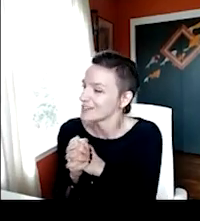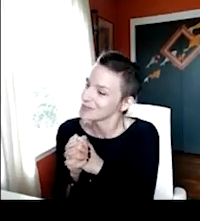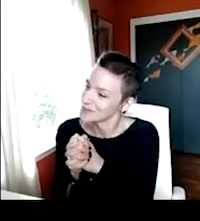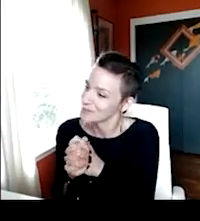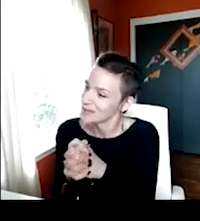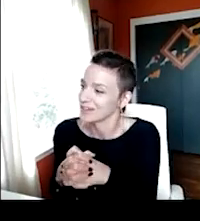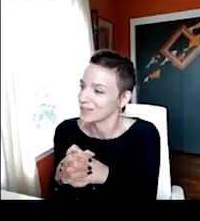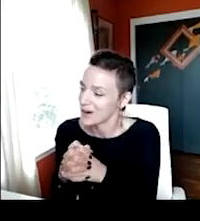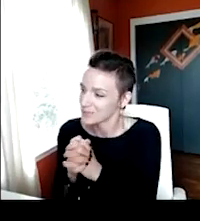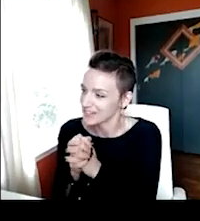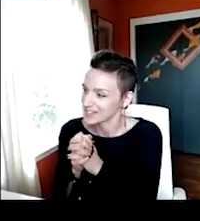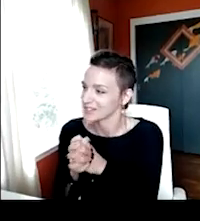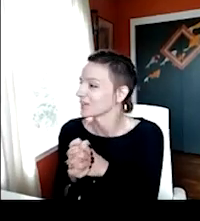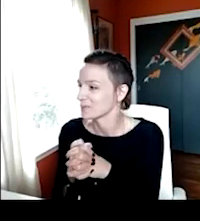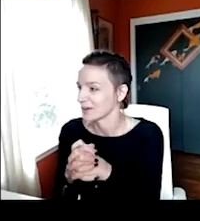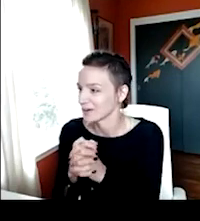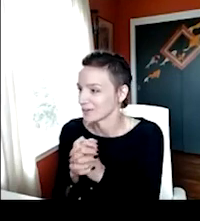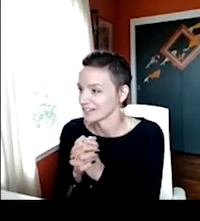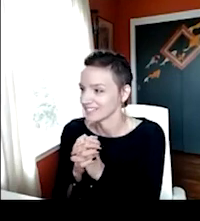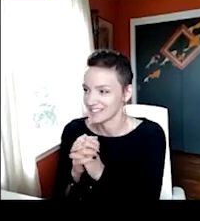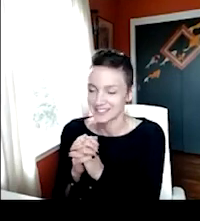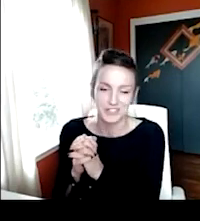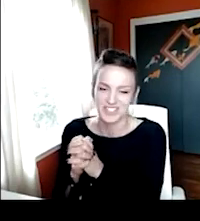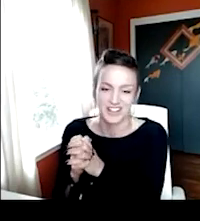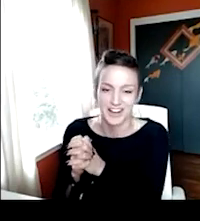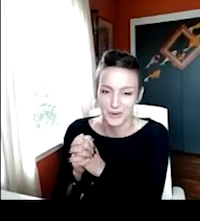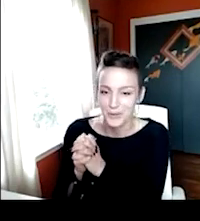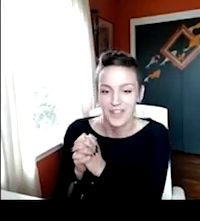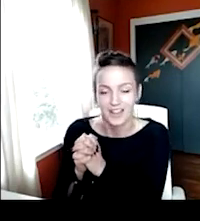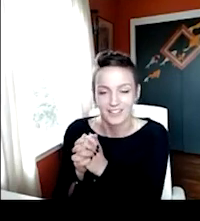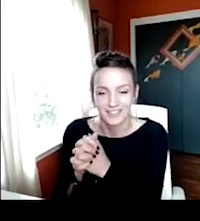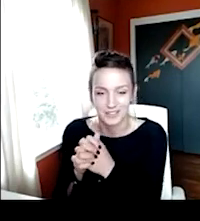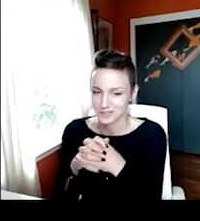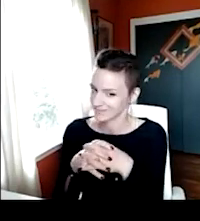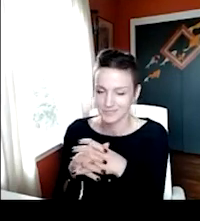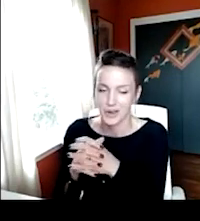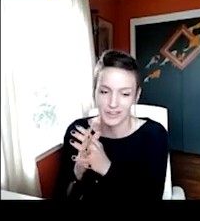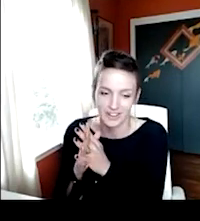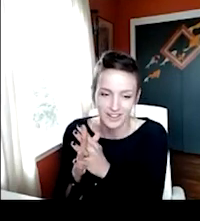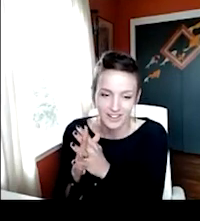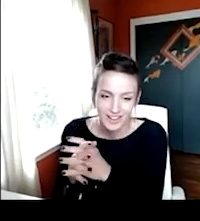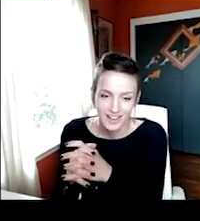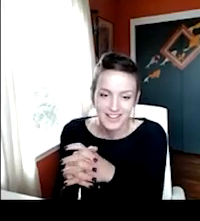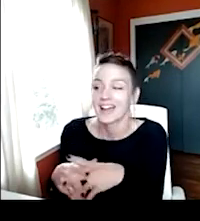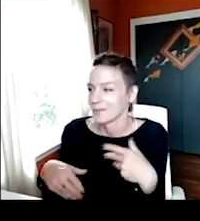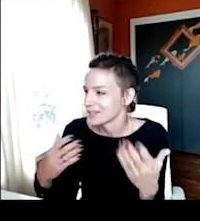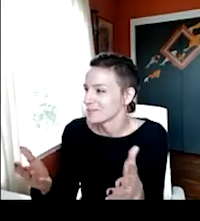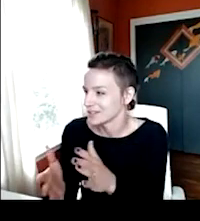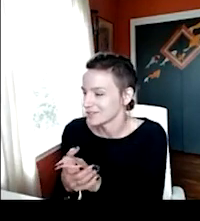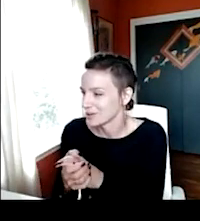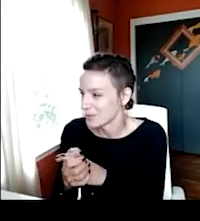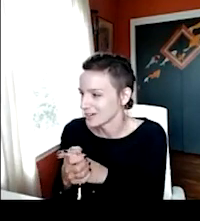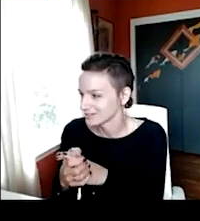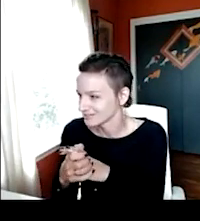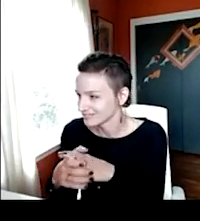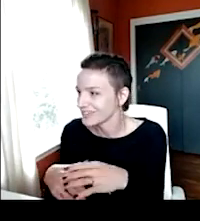not used to speaking in rhyme, it is incredibly awkward. And so you just kind of got to own that and go with it. And that helps them to